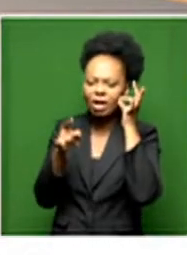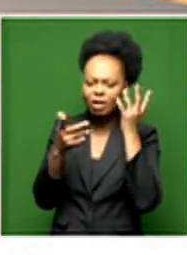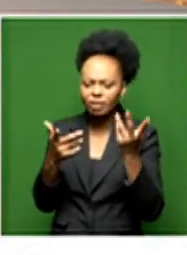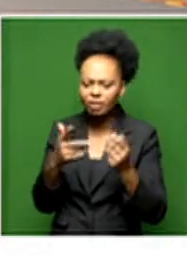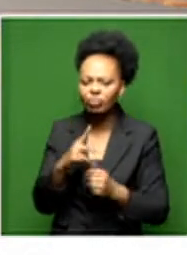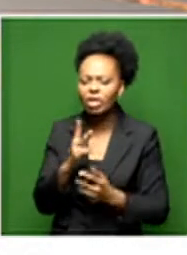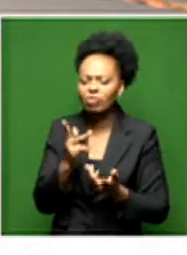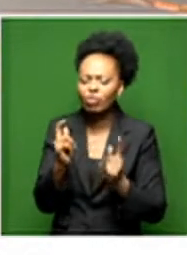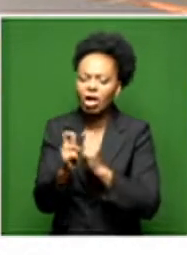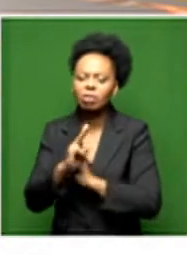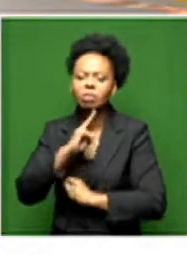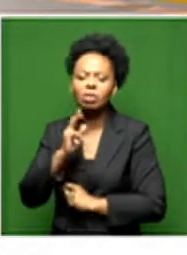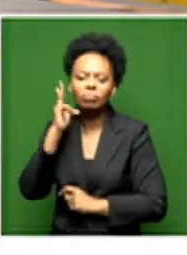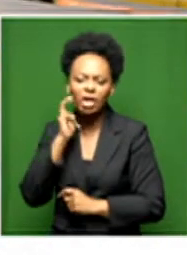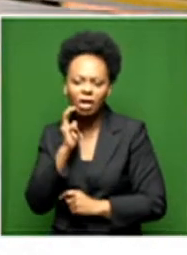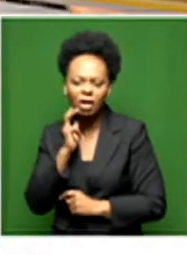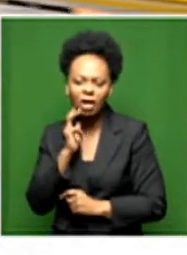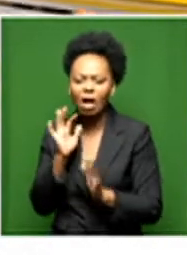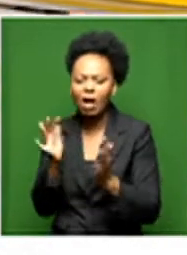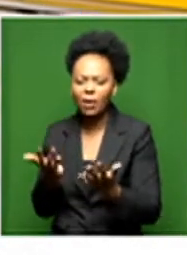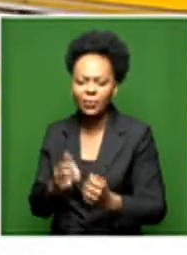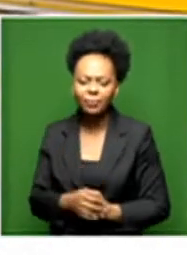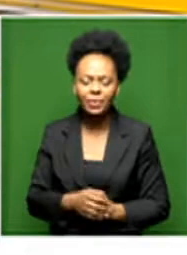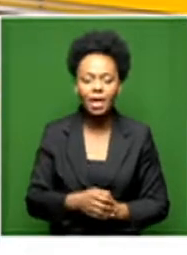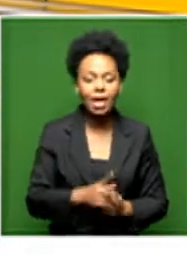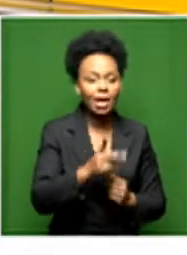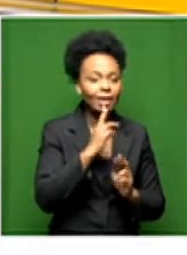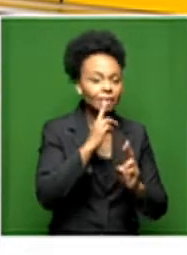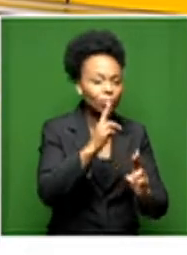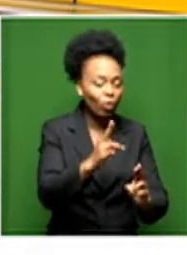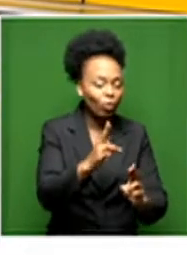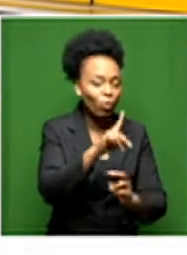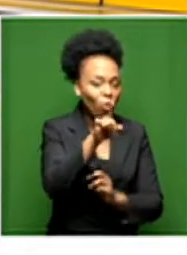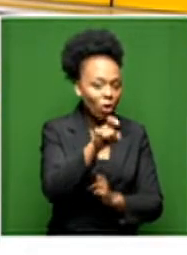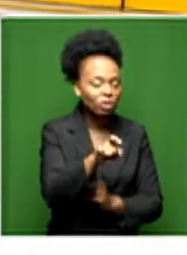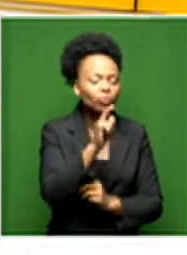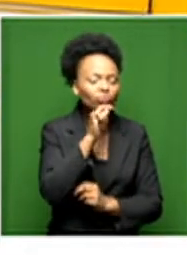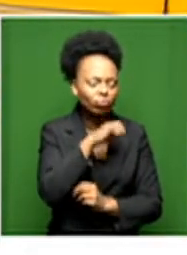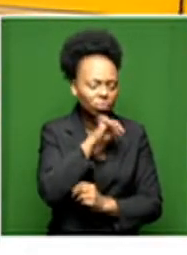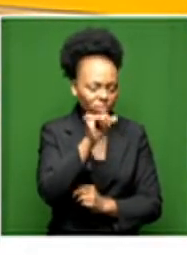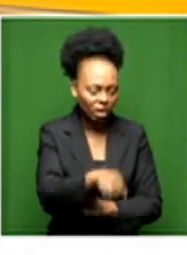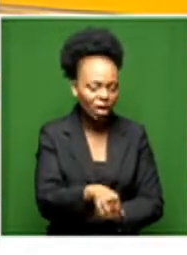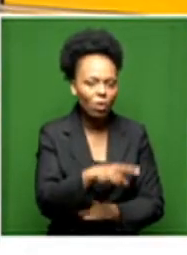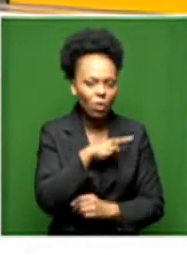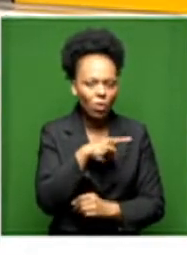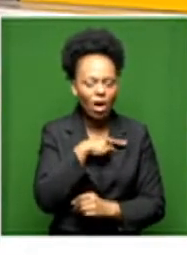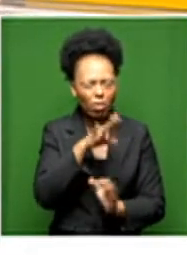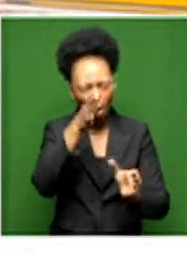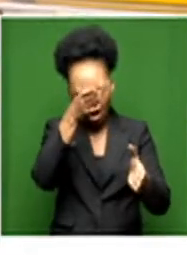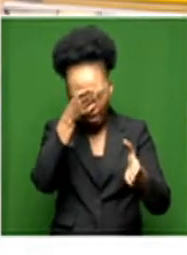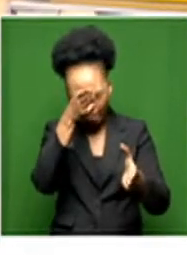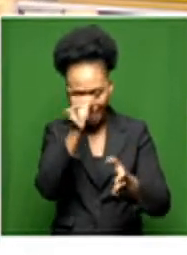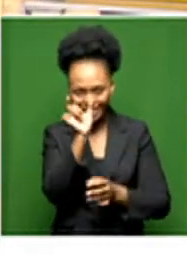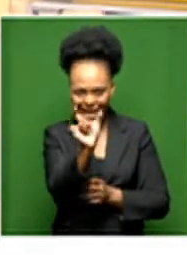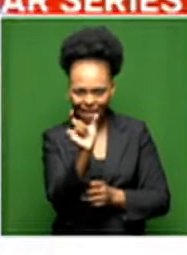You see, the response to this question may be in twofold, because we are dealing with academic text,